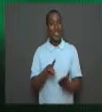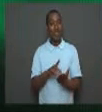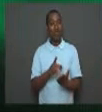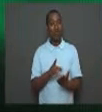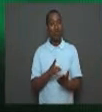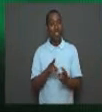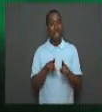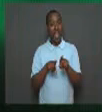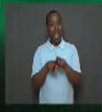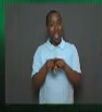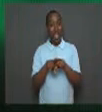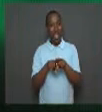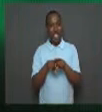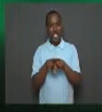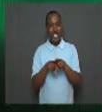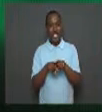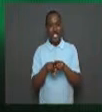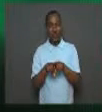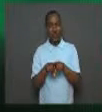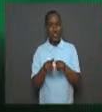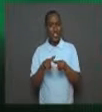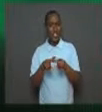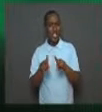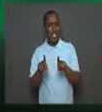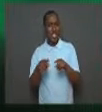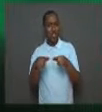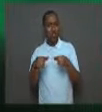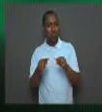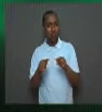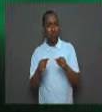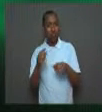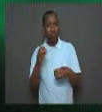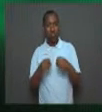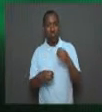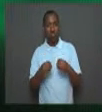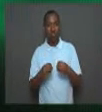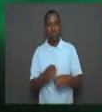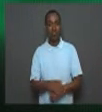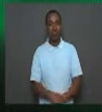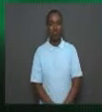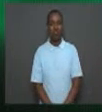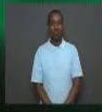the relationships among various groups of organisms.